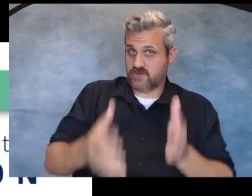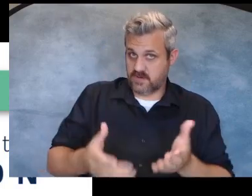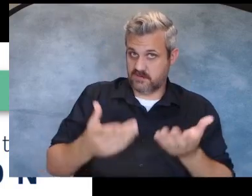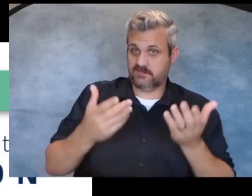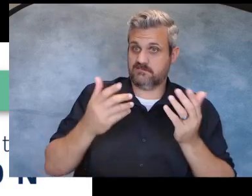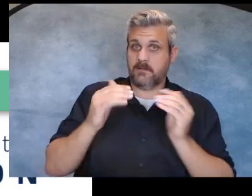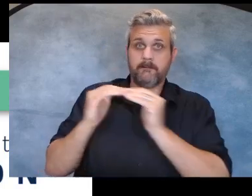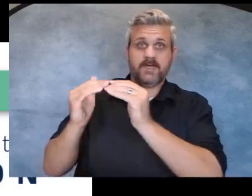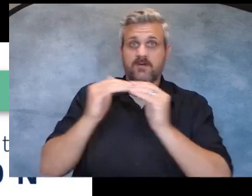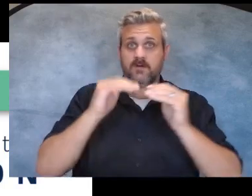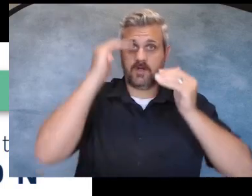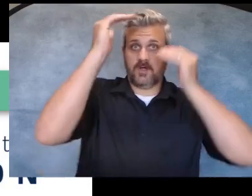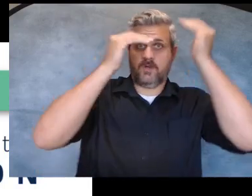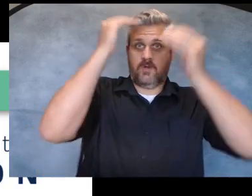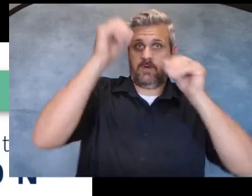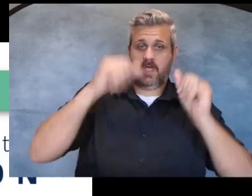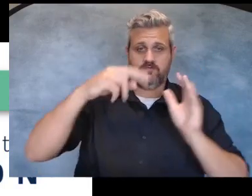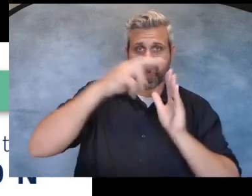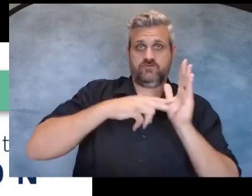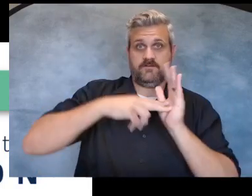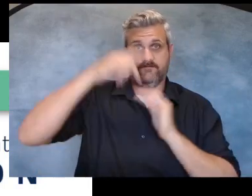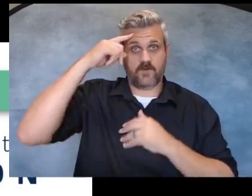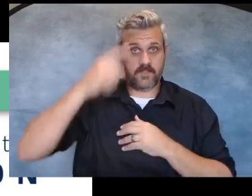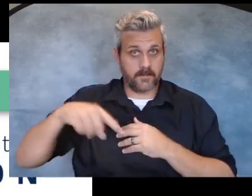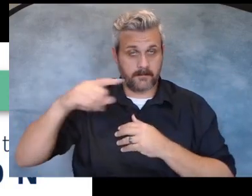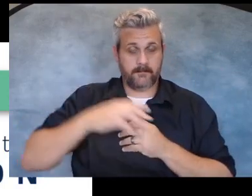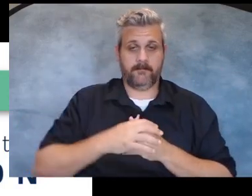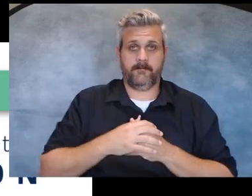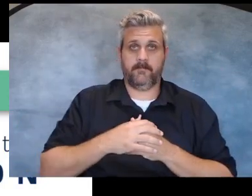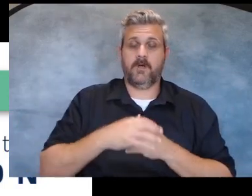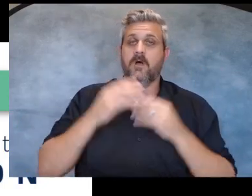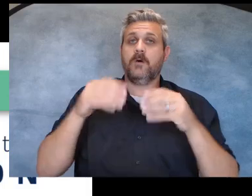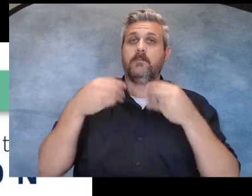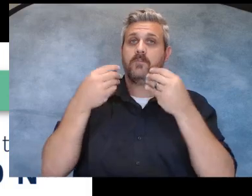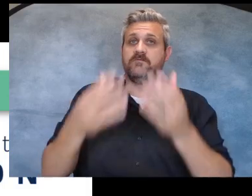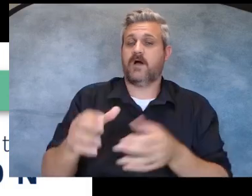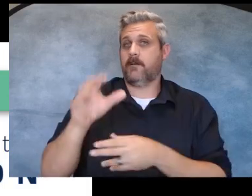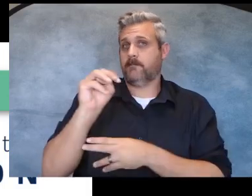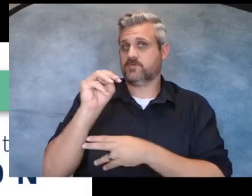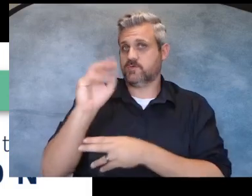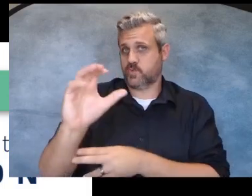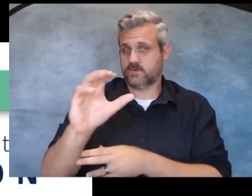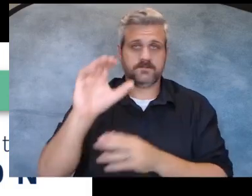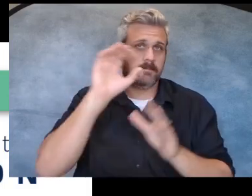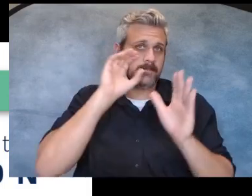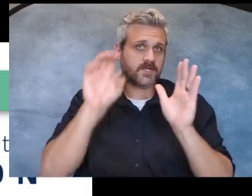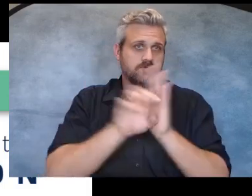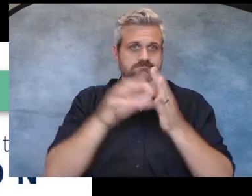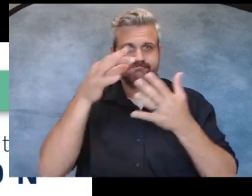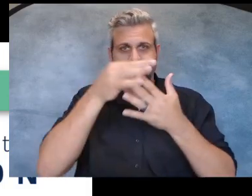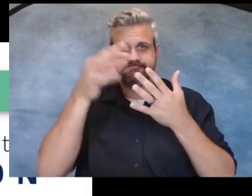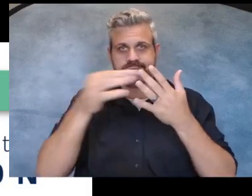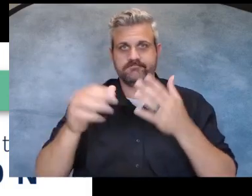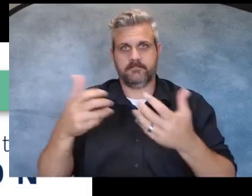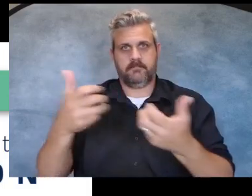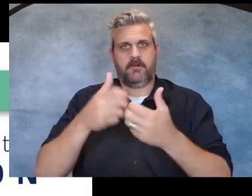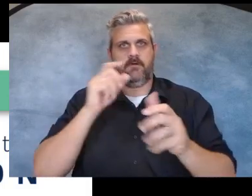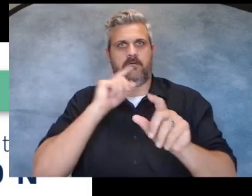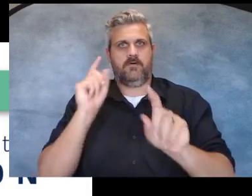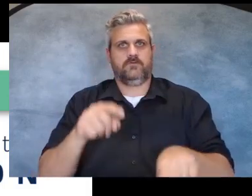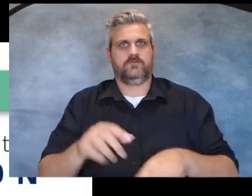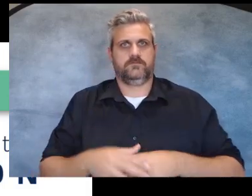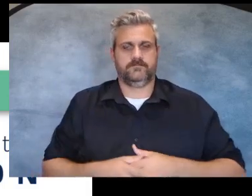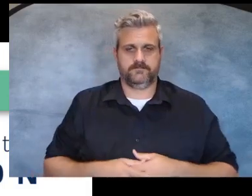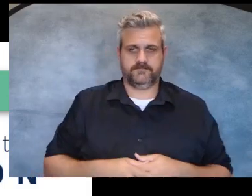either a peer or an adult. 3. Provide multiple choice picture choices for the questions.